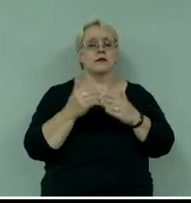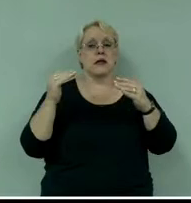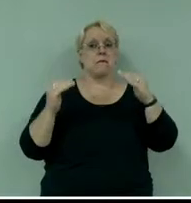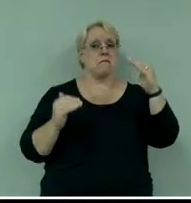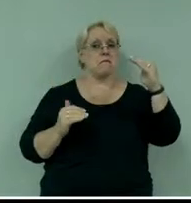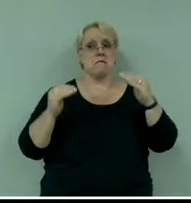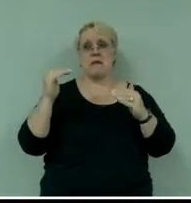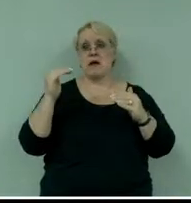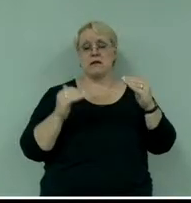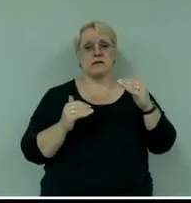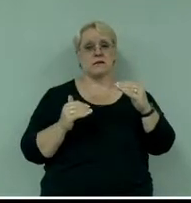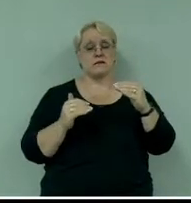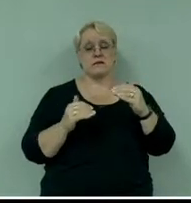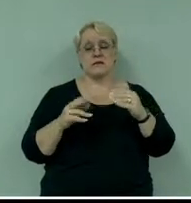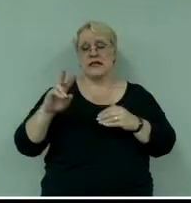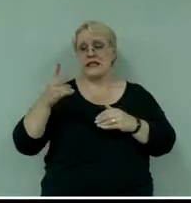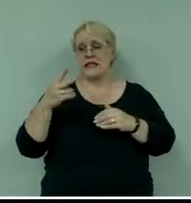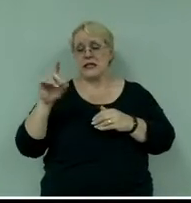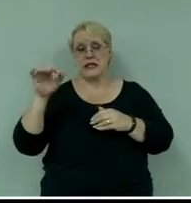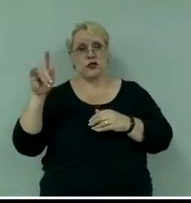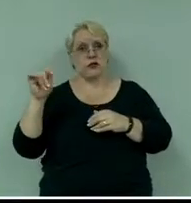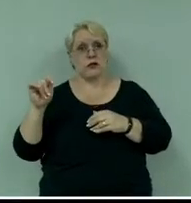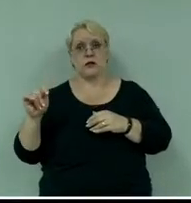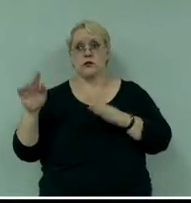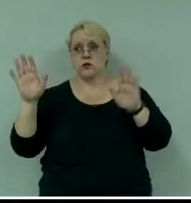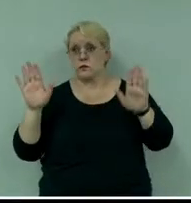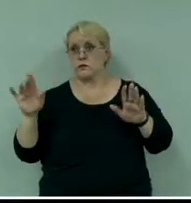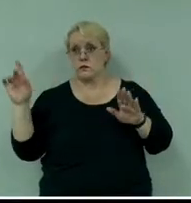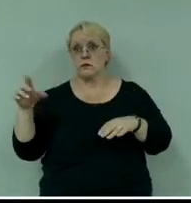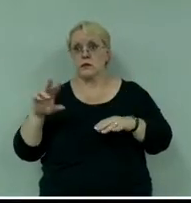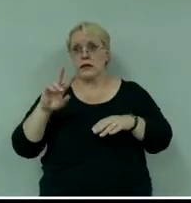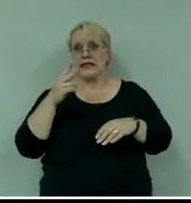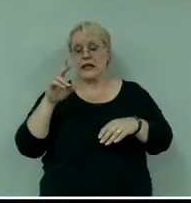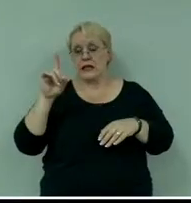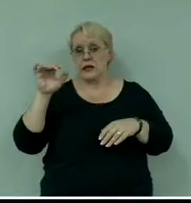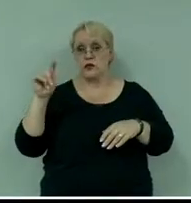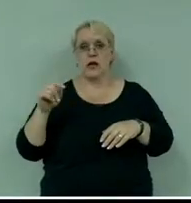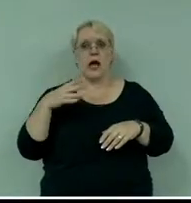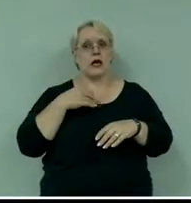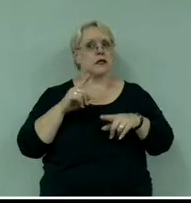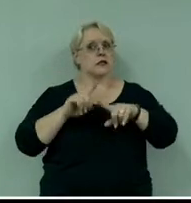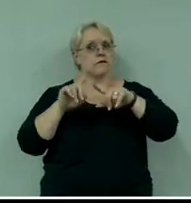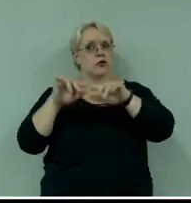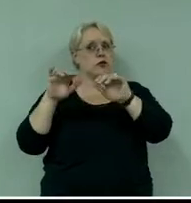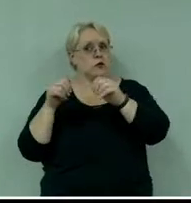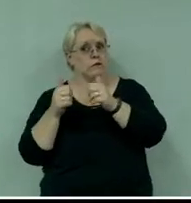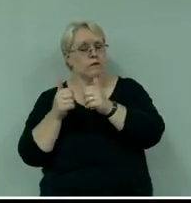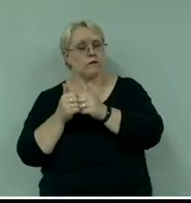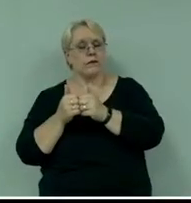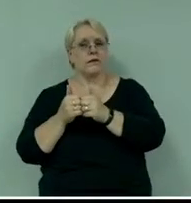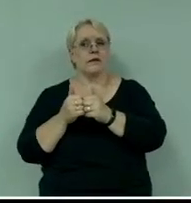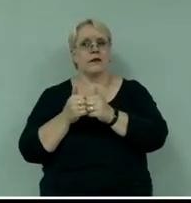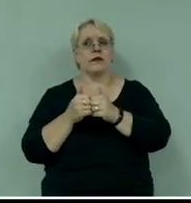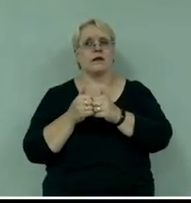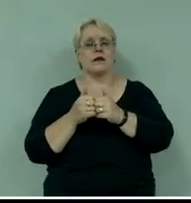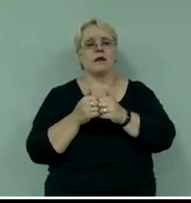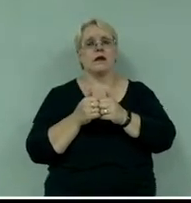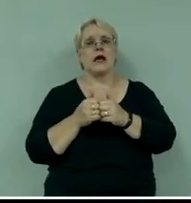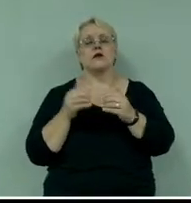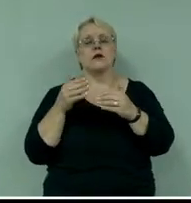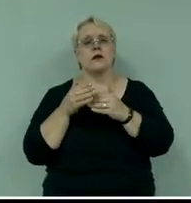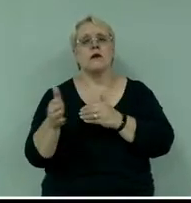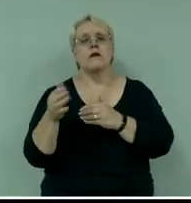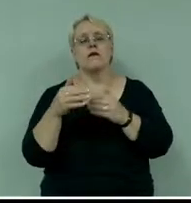balance is way in the second district. By the way, and that's great. Second district leads, it has a lot of different challenges, and it's right in the path of the new South